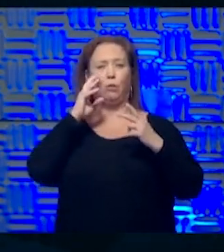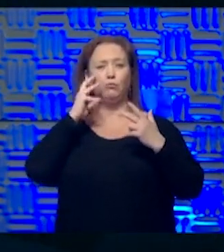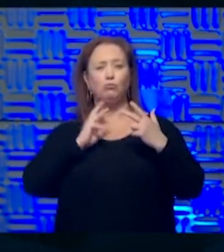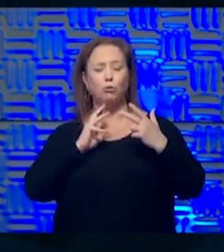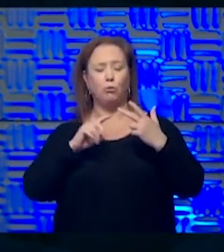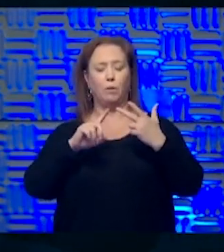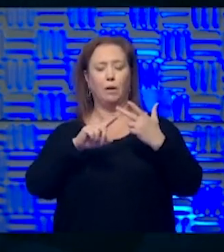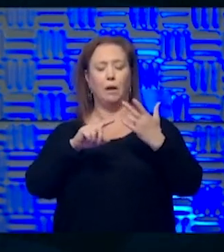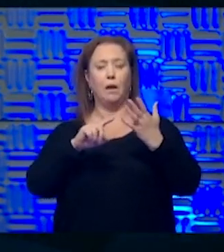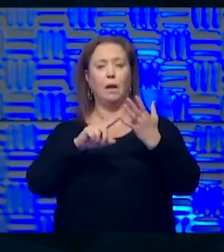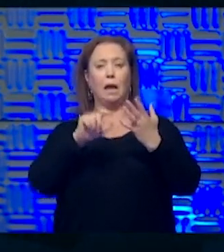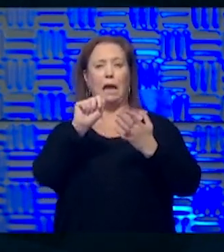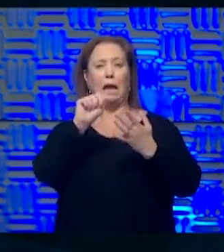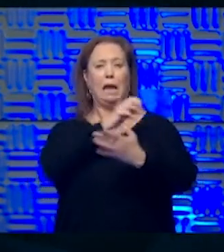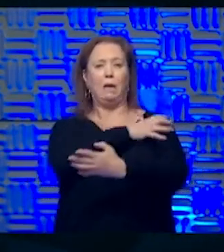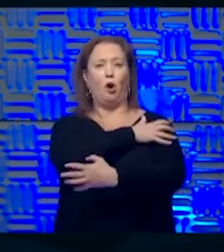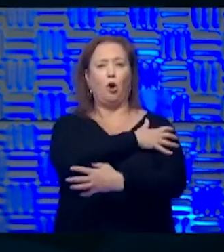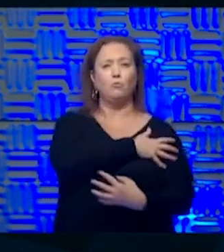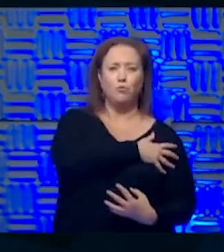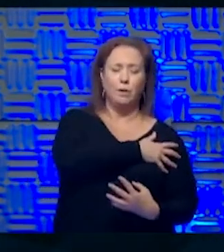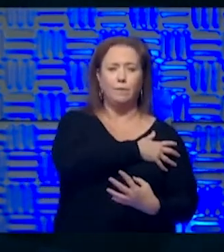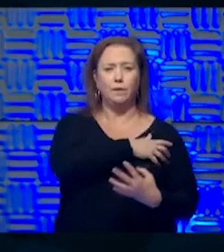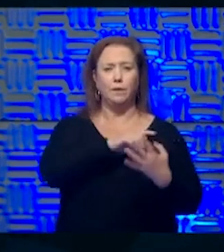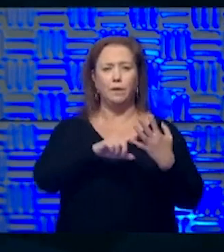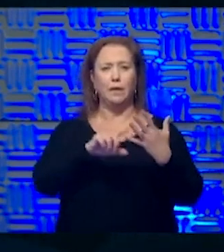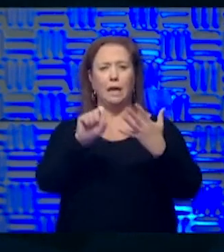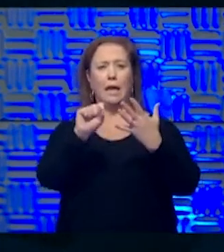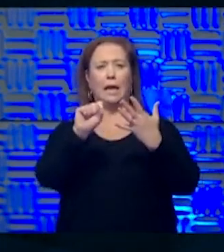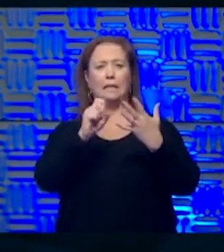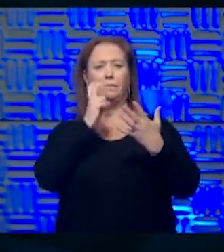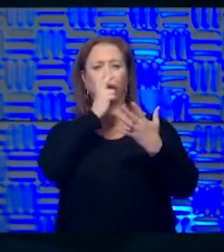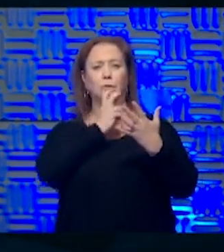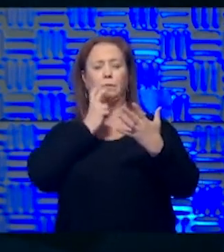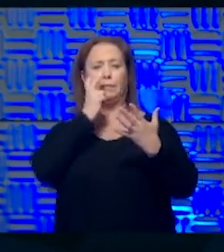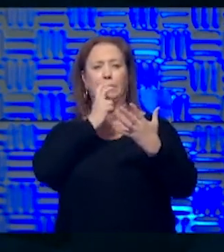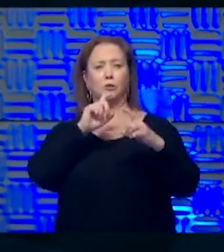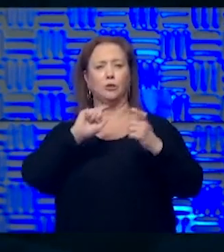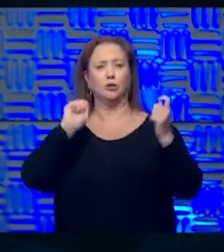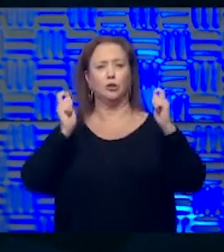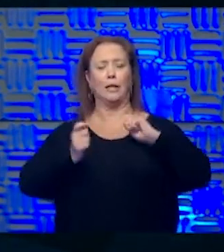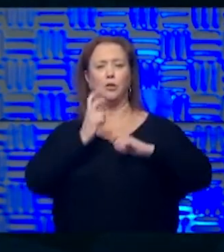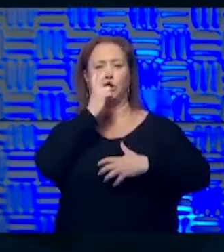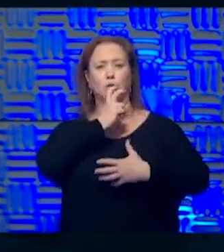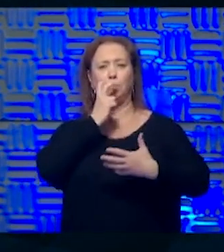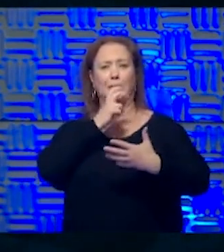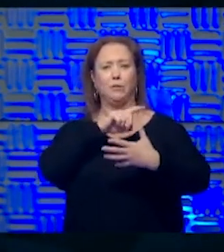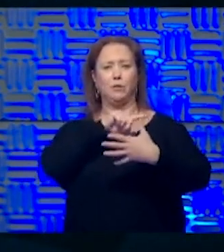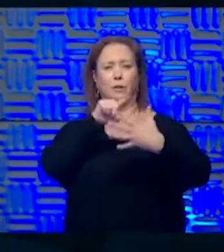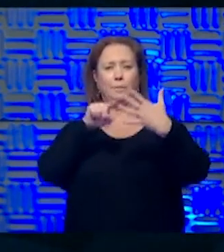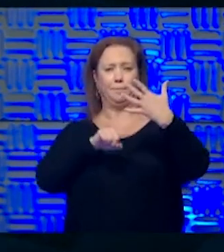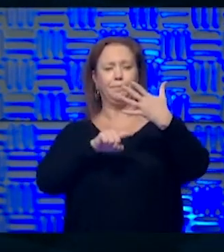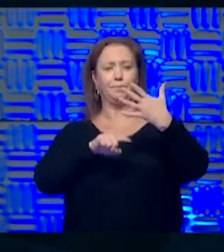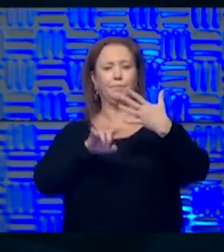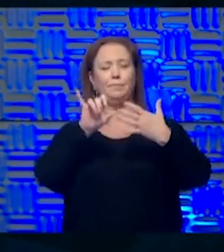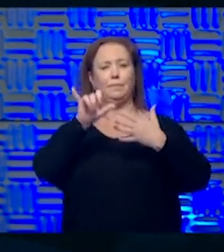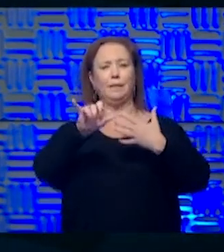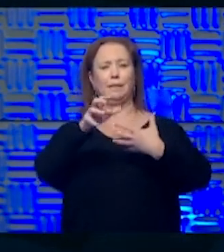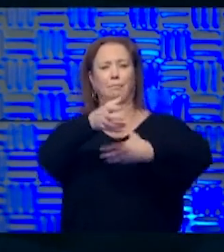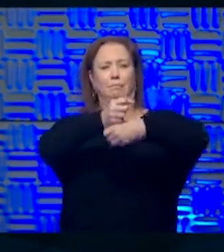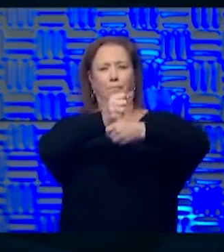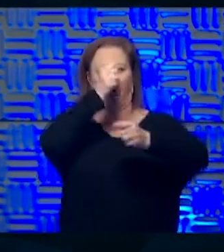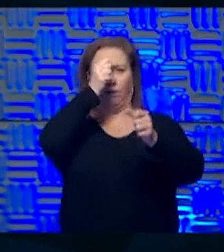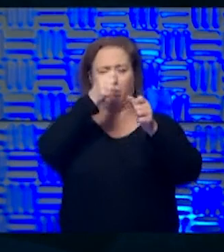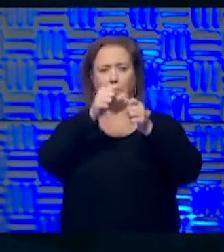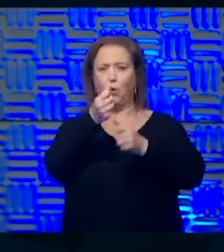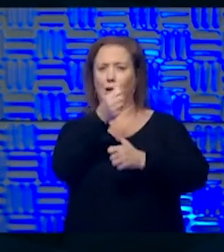for arms, a drift of the arm, and then S for speech, any alteration in speech. So that's kind of the straightforward thing that people can remember.